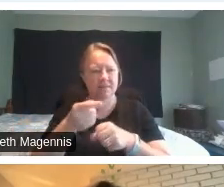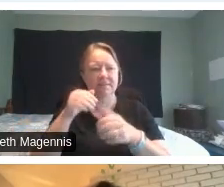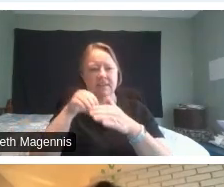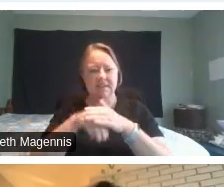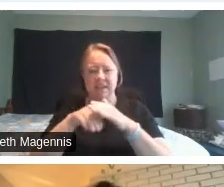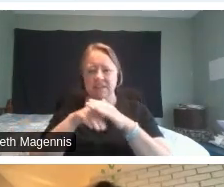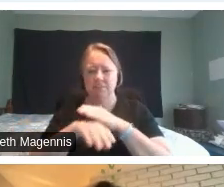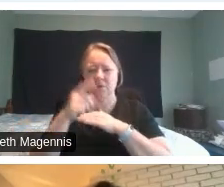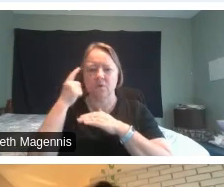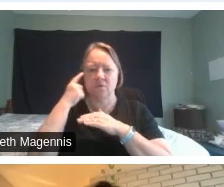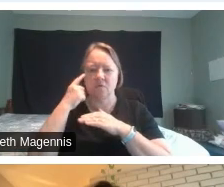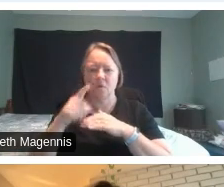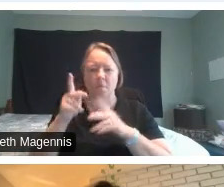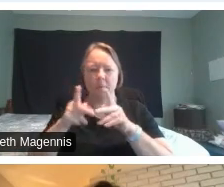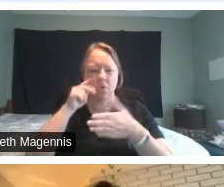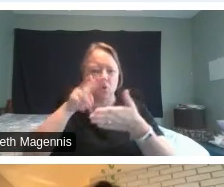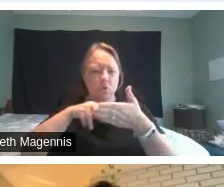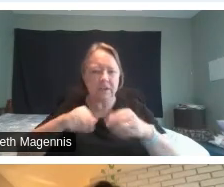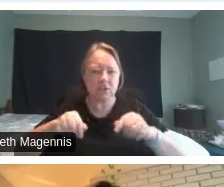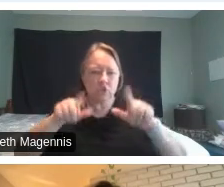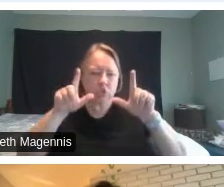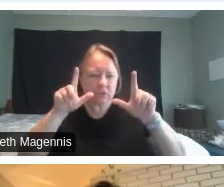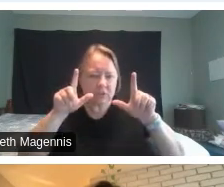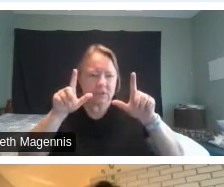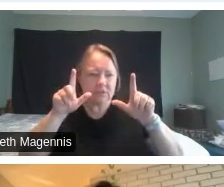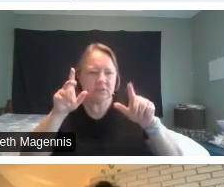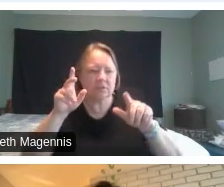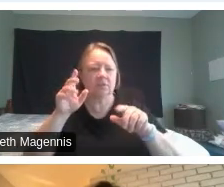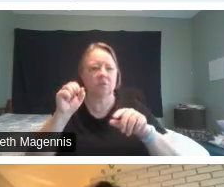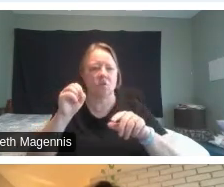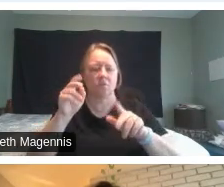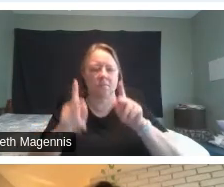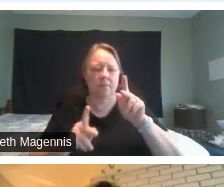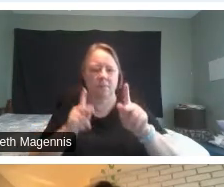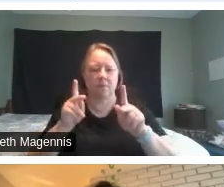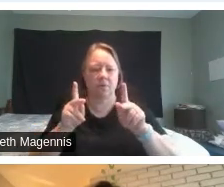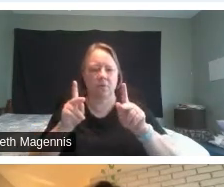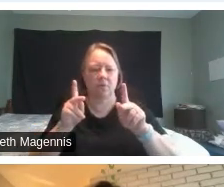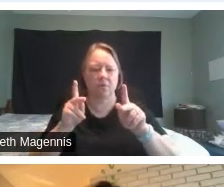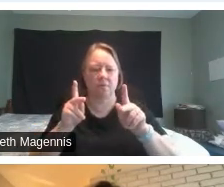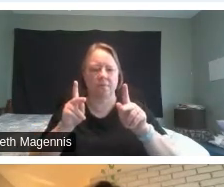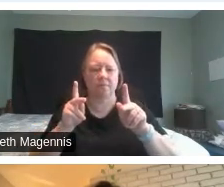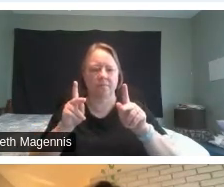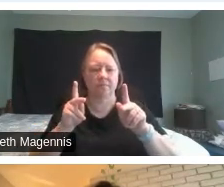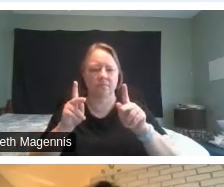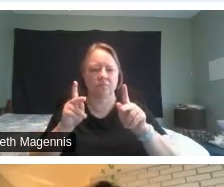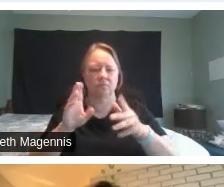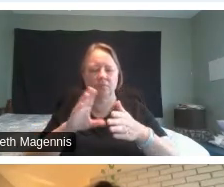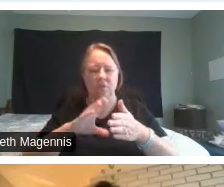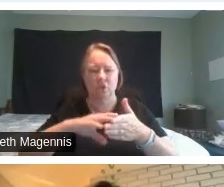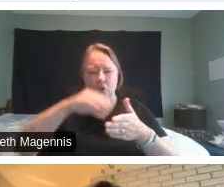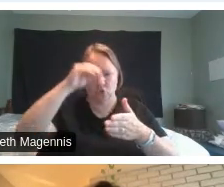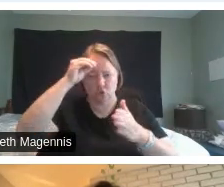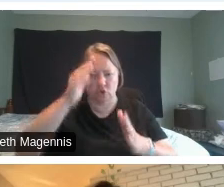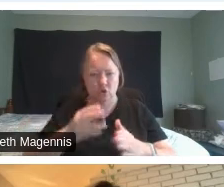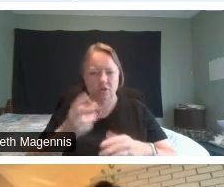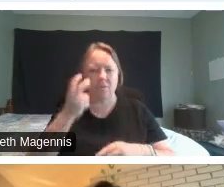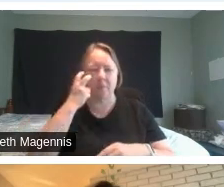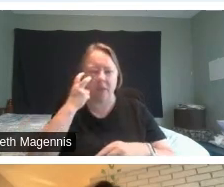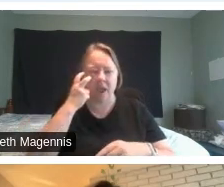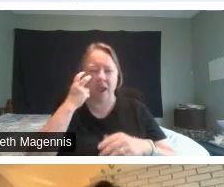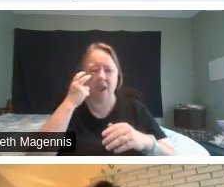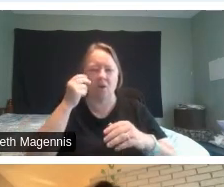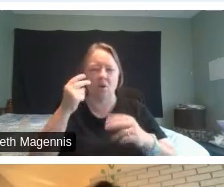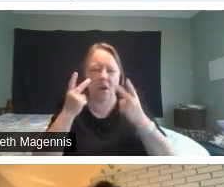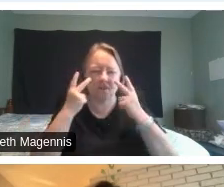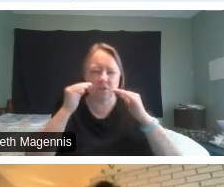for screen readers so that people who are learners who are blind or low vision could